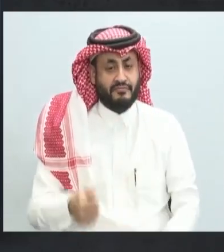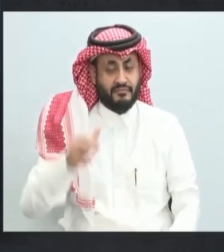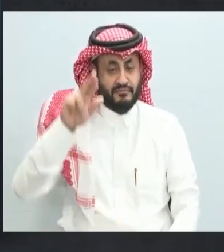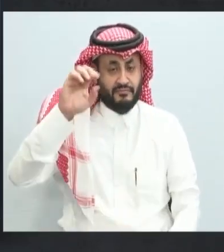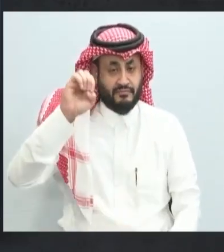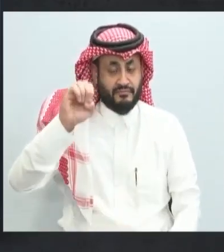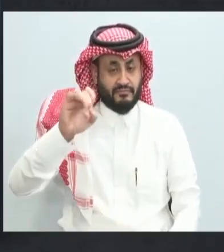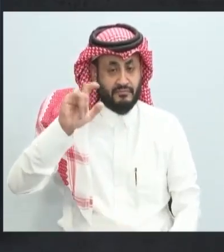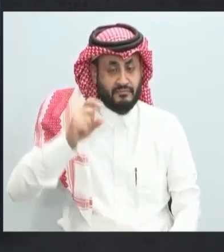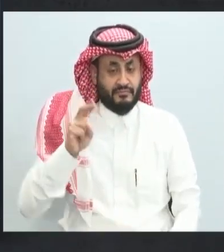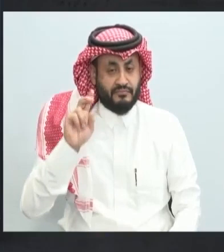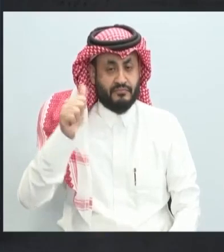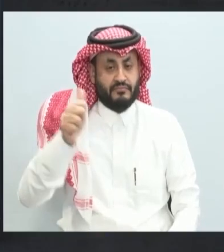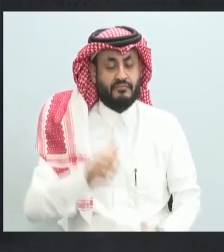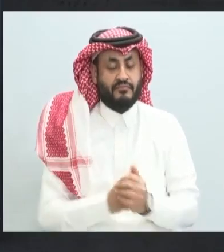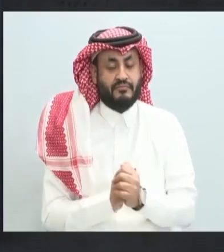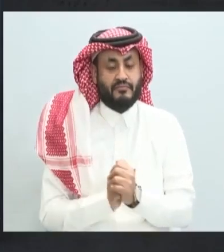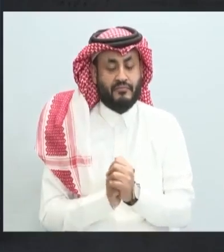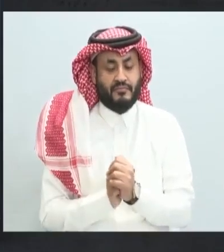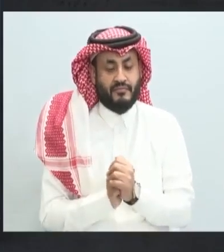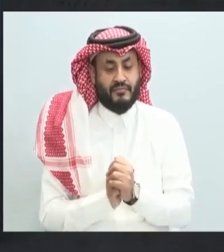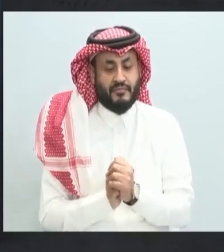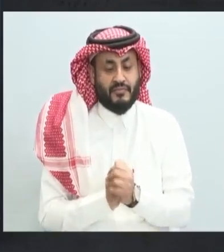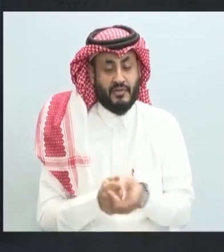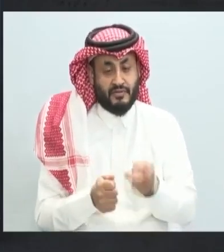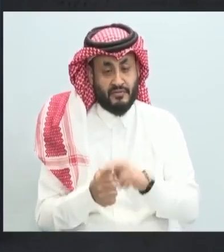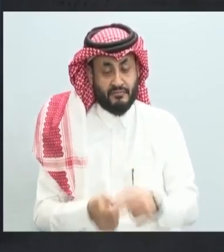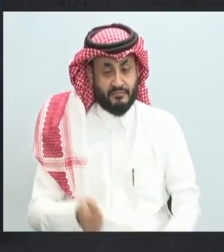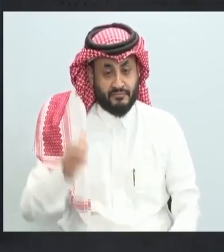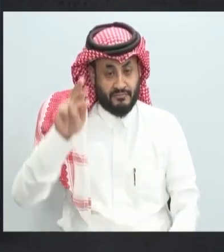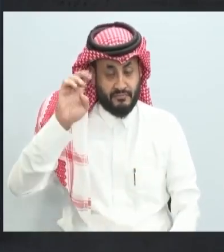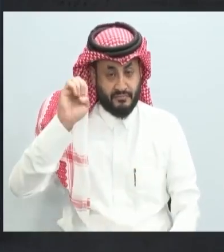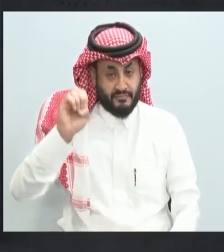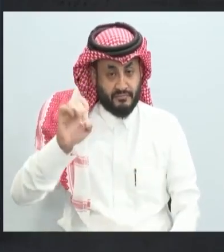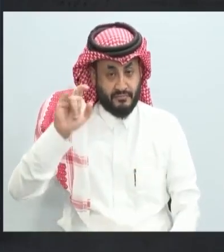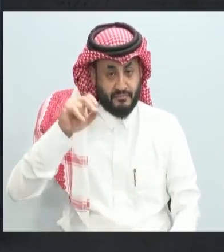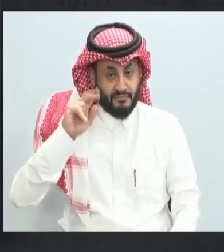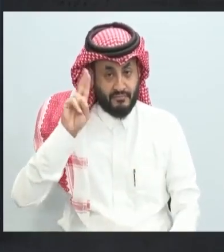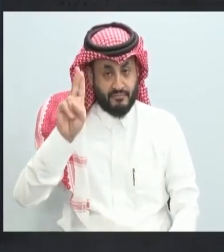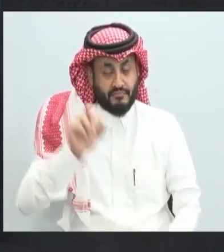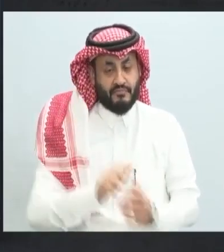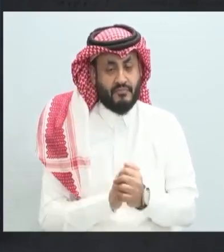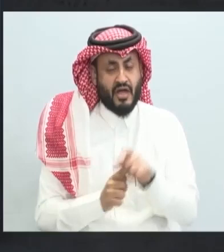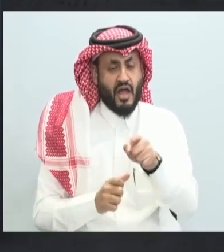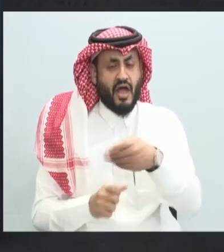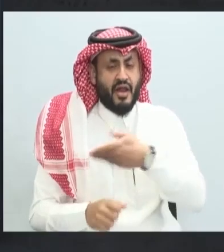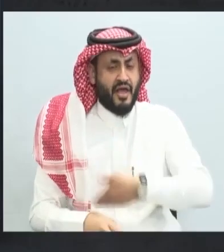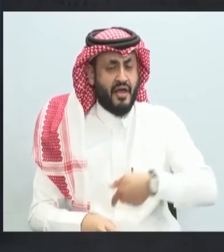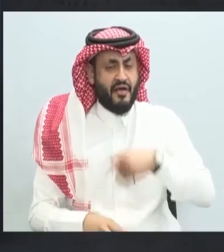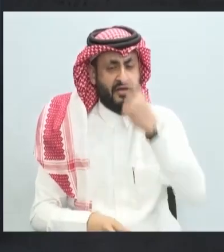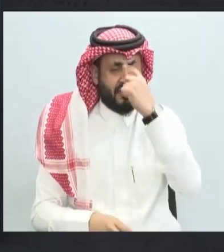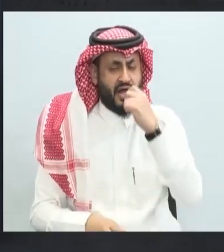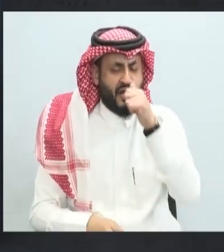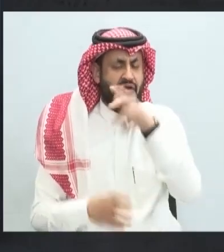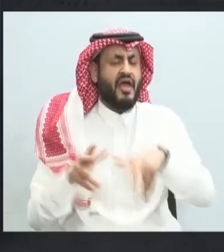happy? Or are you sad? Are you hungry? Are you thirsty? And you can